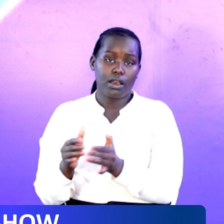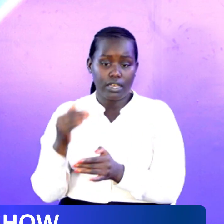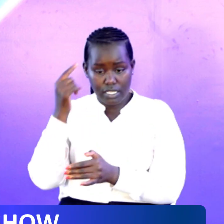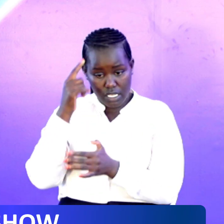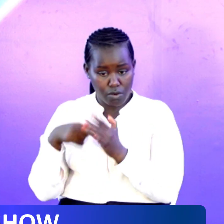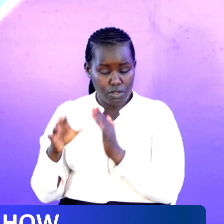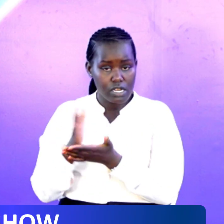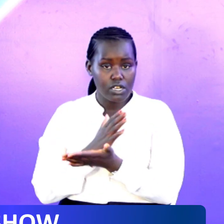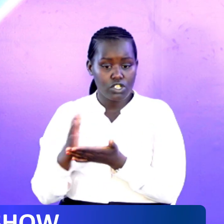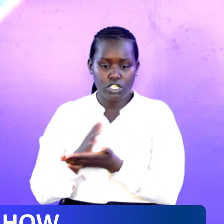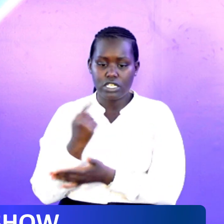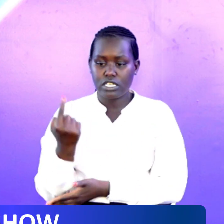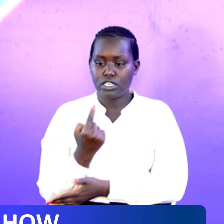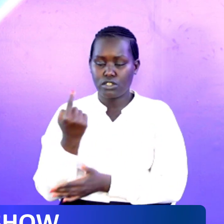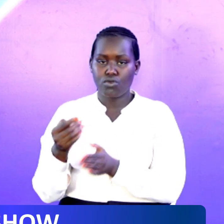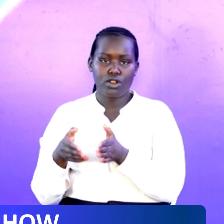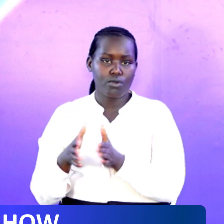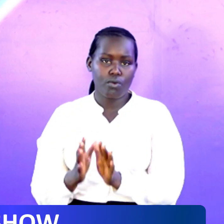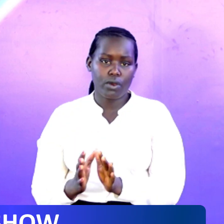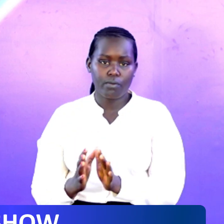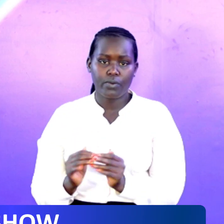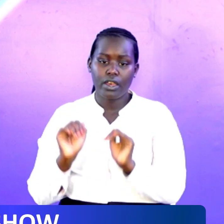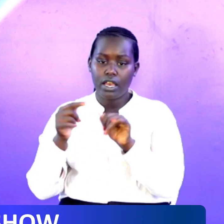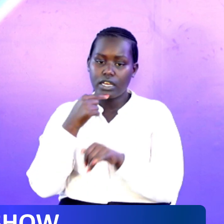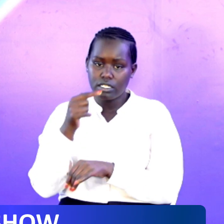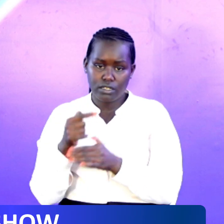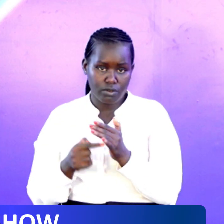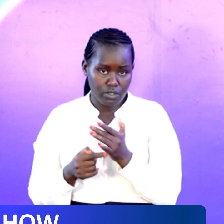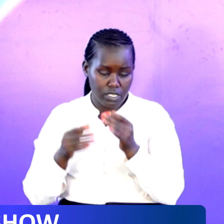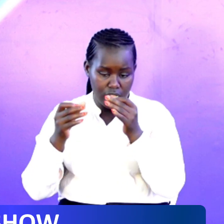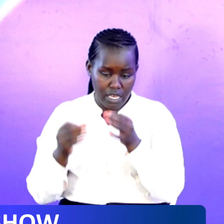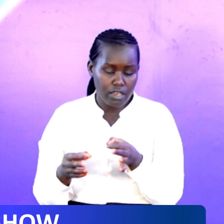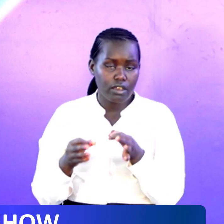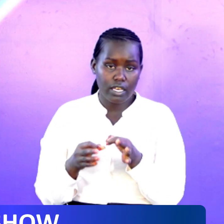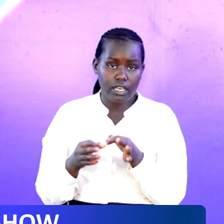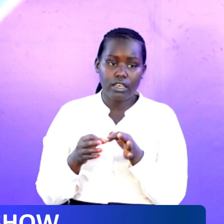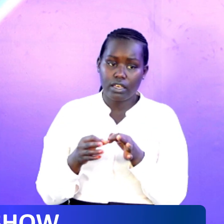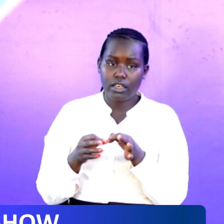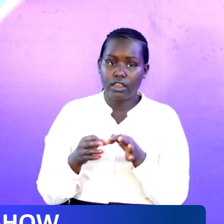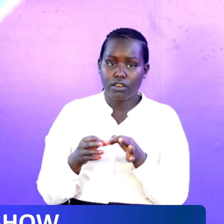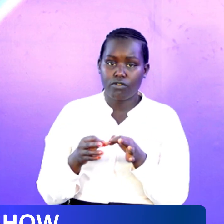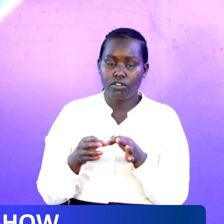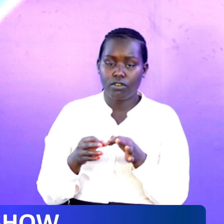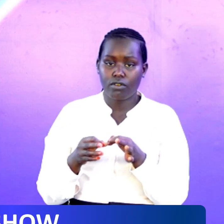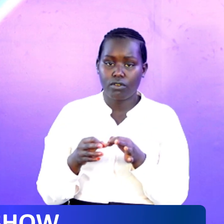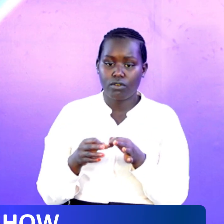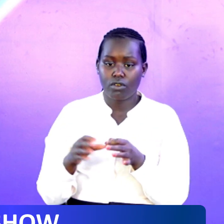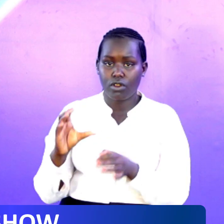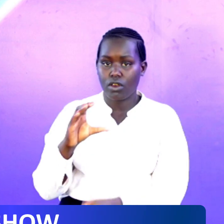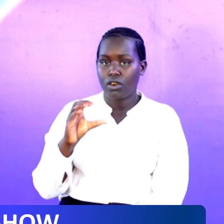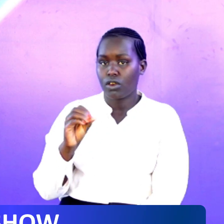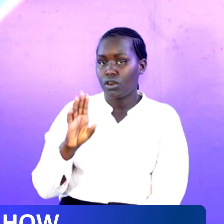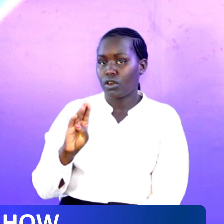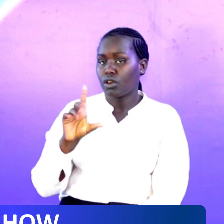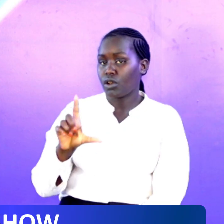is the only way to go because that's what they sell. And I can tell you, Alan, if you are a cobbler, what Yeah. does a cobbler